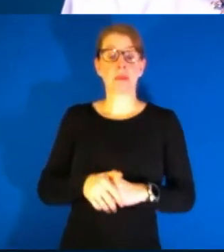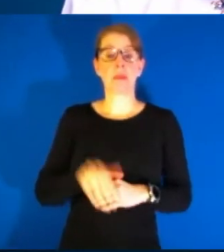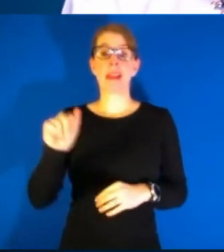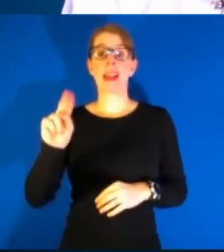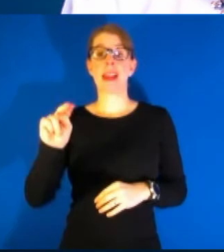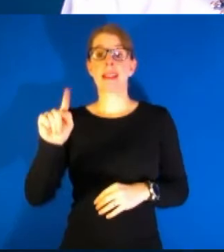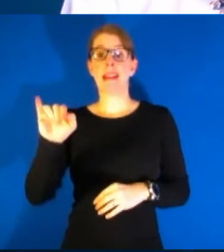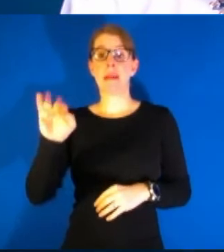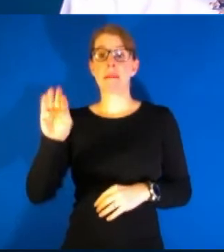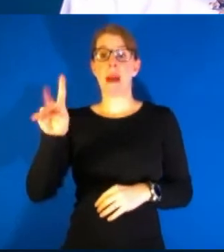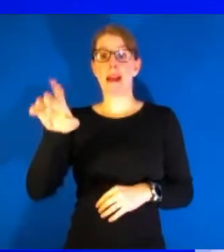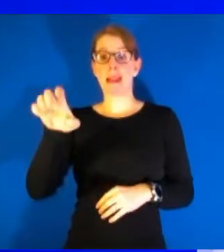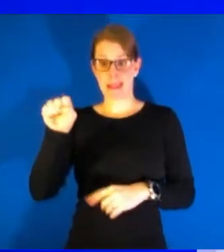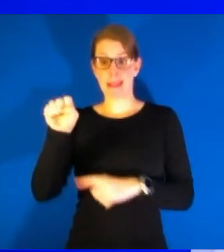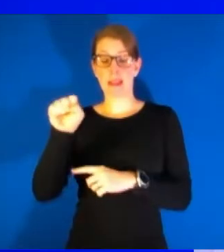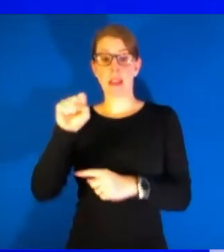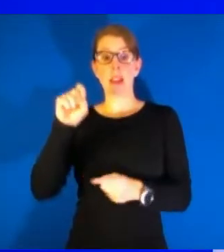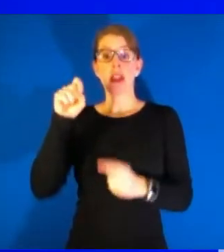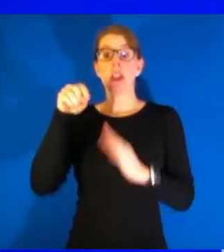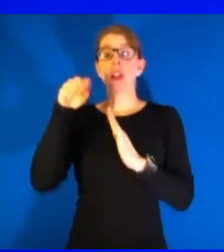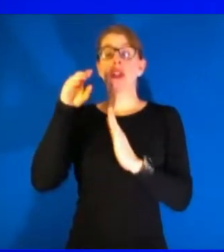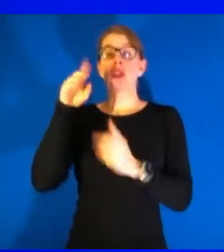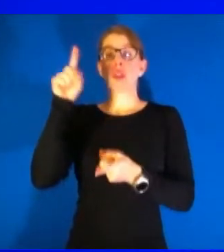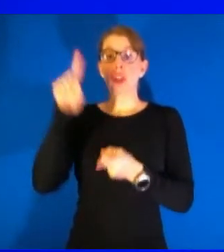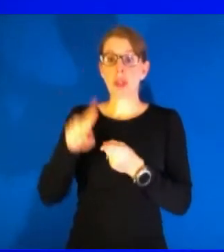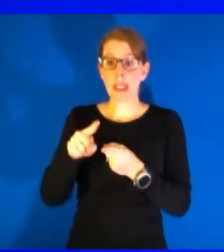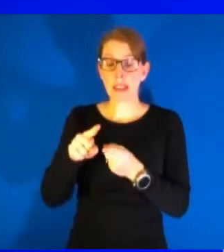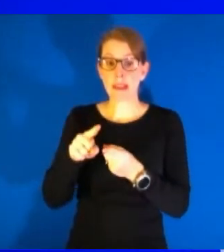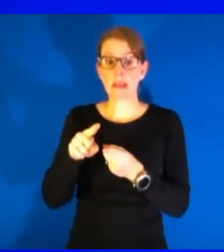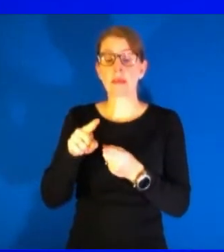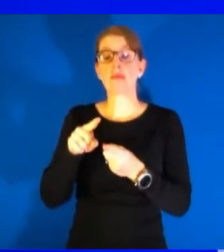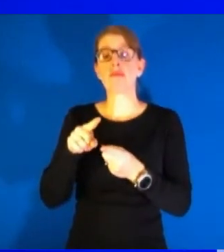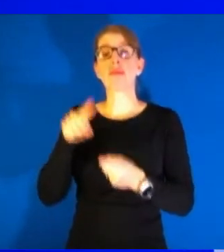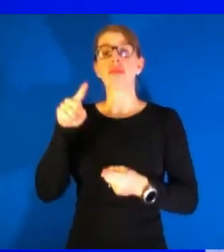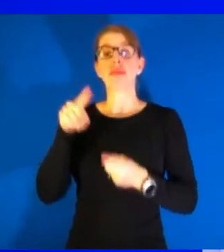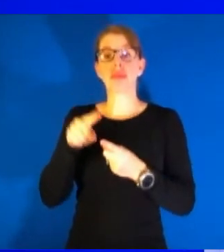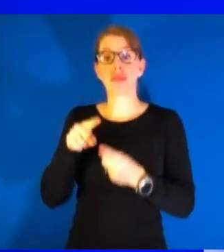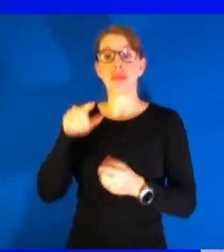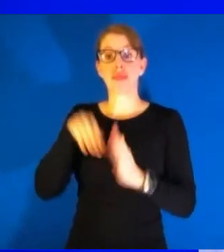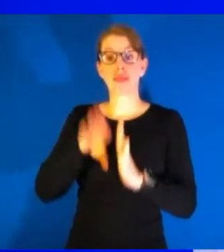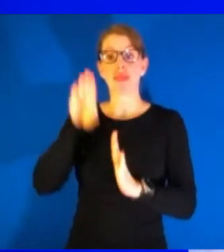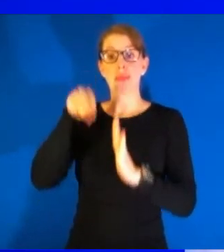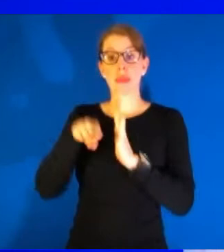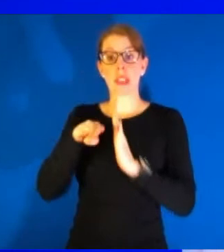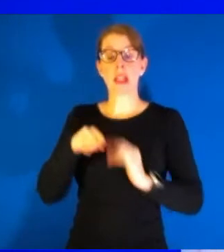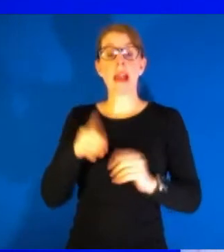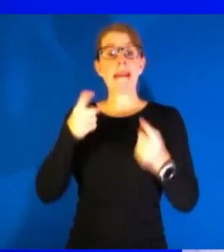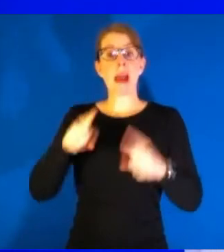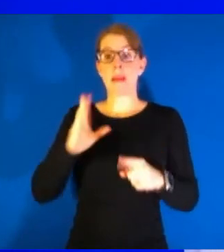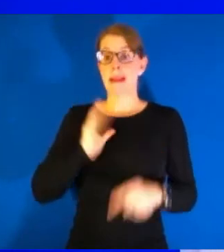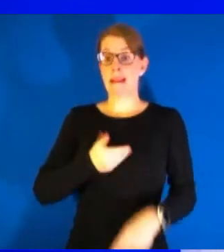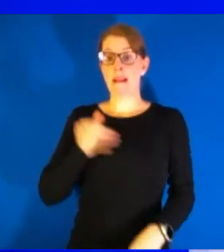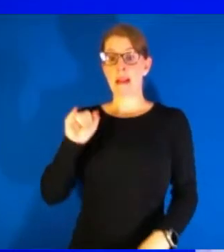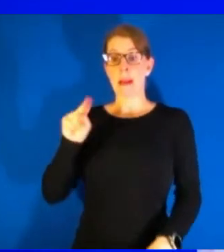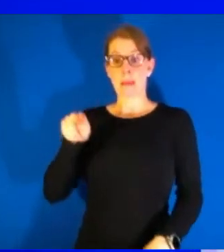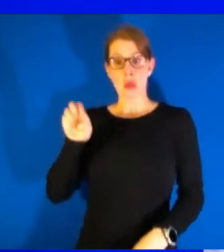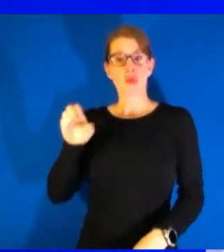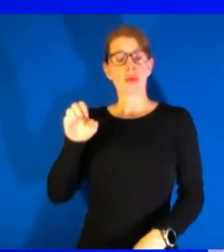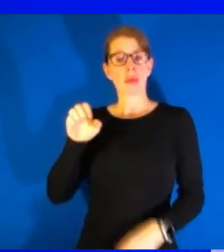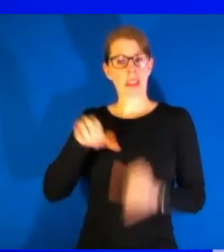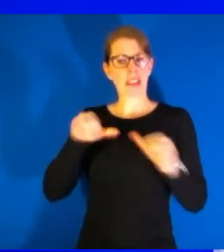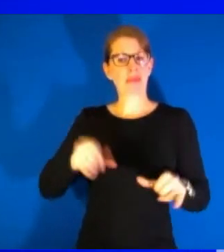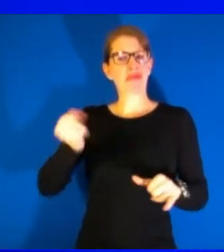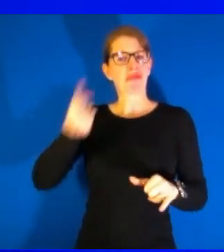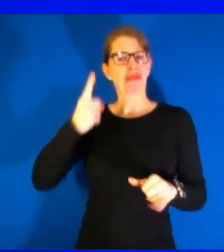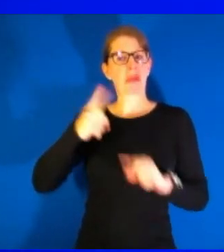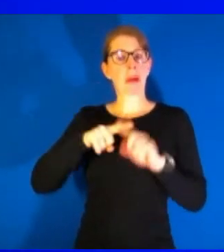your antibodies decrease and contract. That is natural, what happens with our immune system. But we do have the saving grace, and what we have